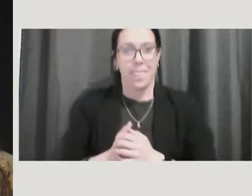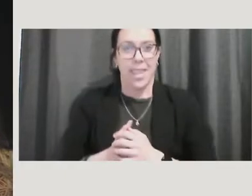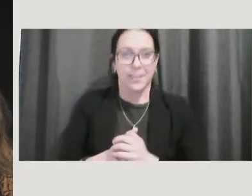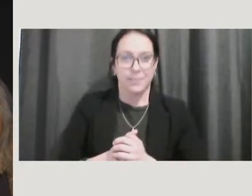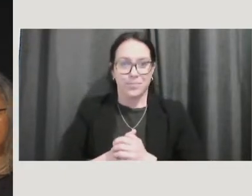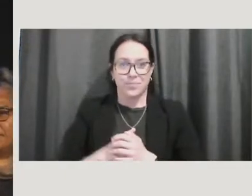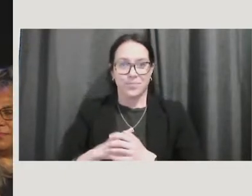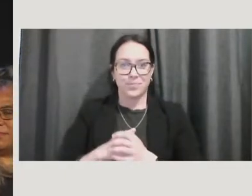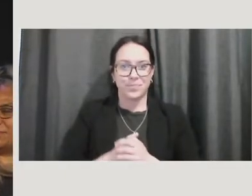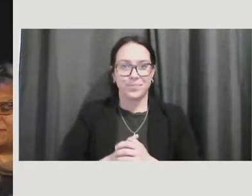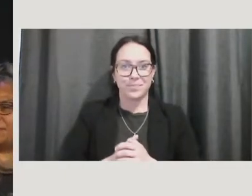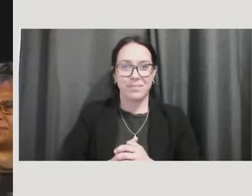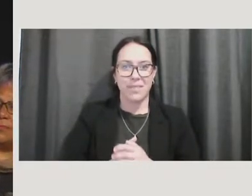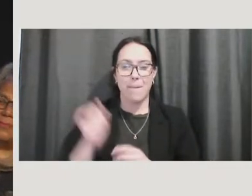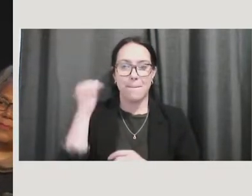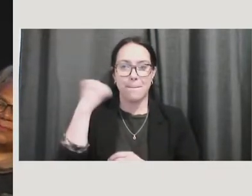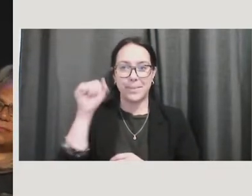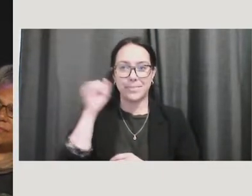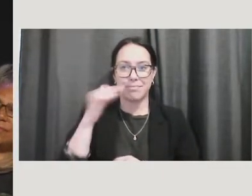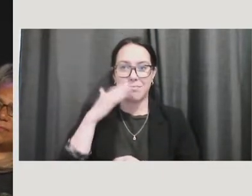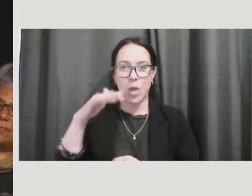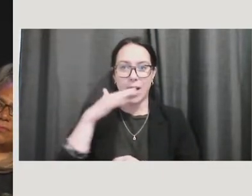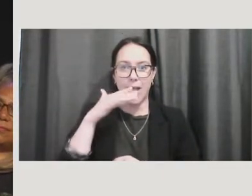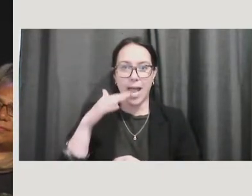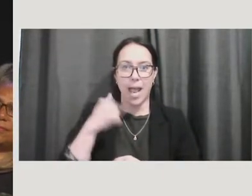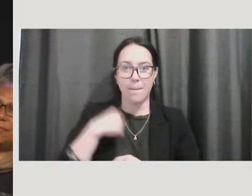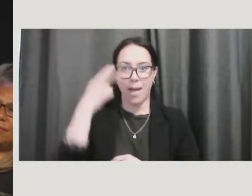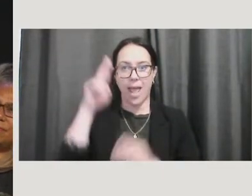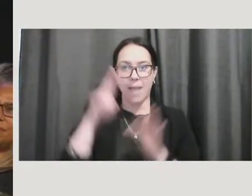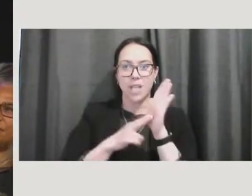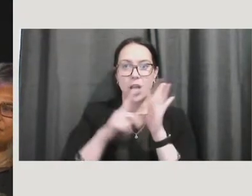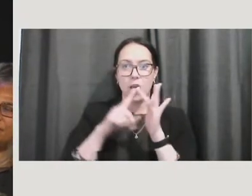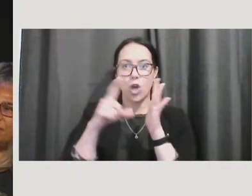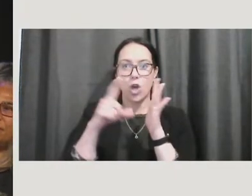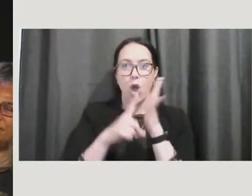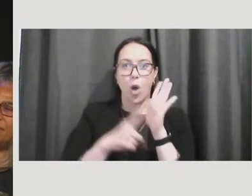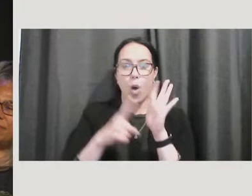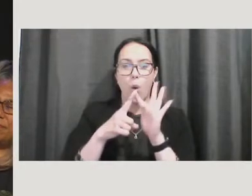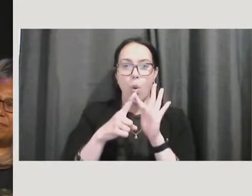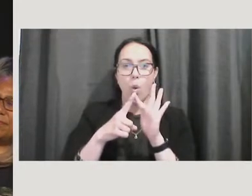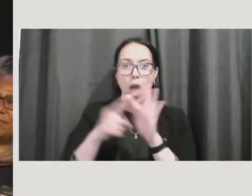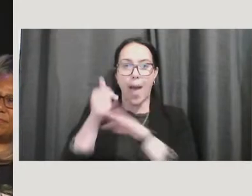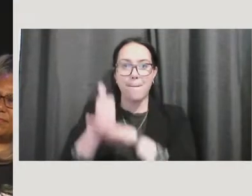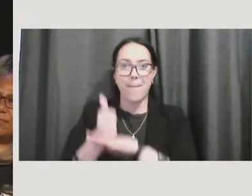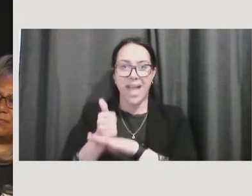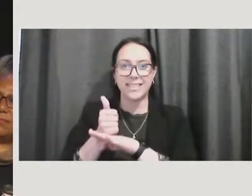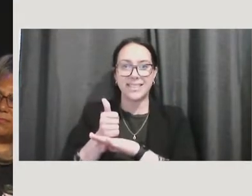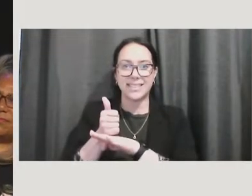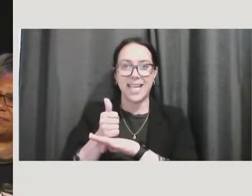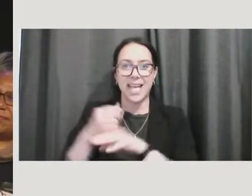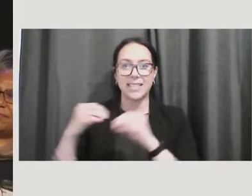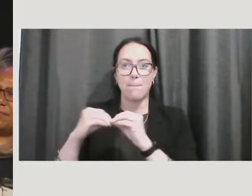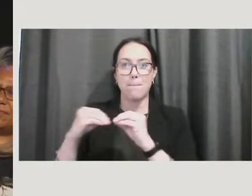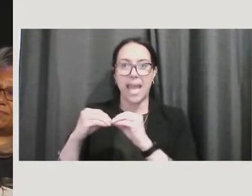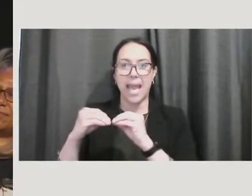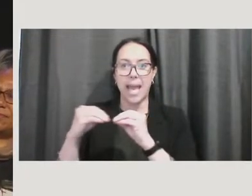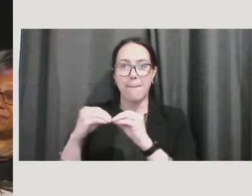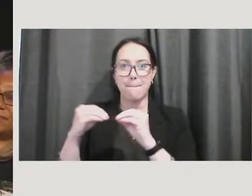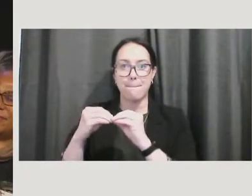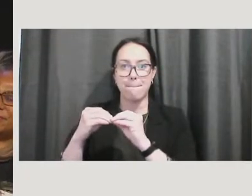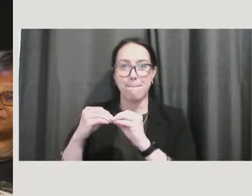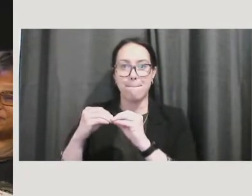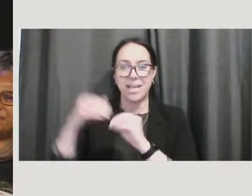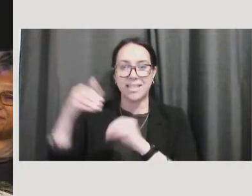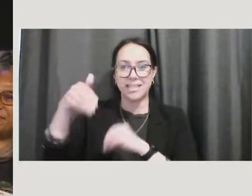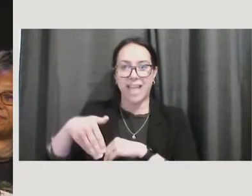everyone my name's Nicole vucker I am based in Blenheim which is in the Marlborough region at the top of the South anyone